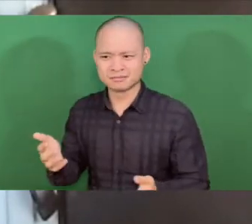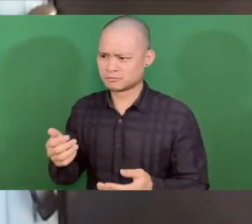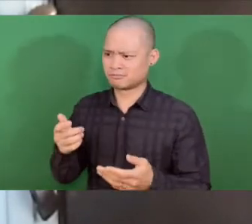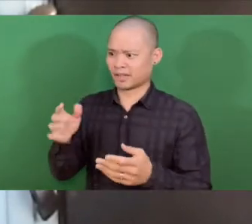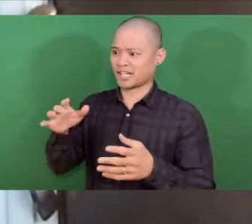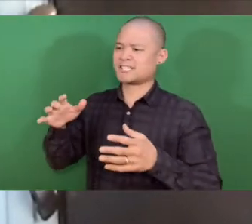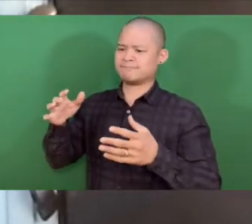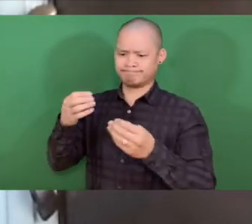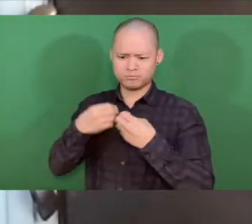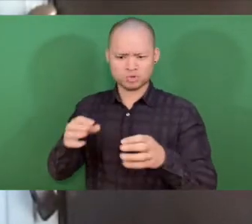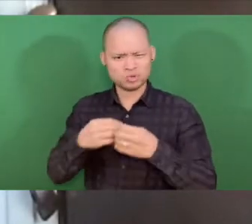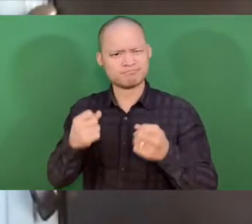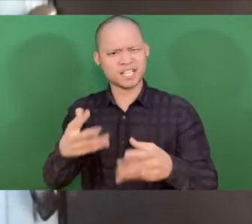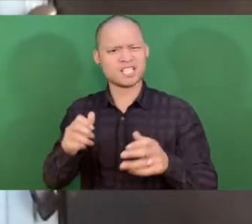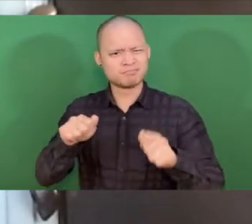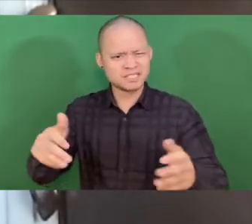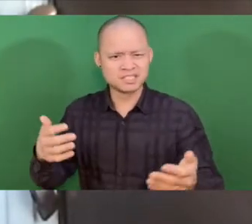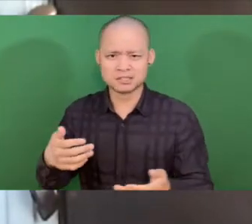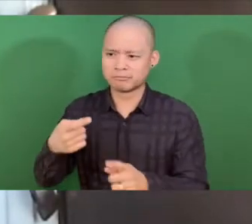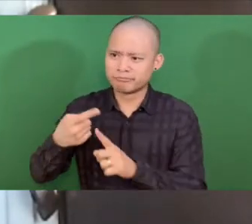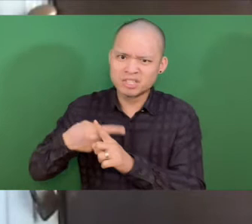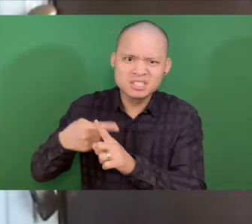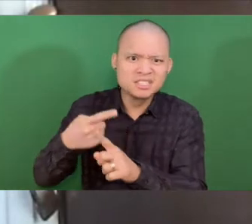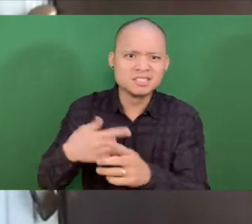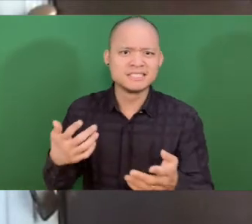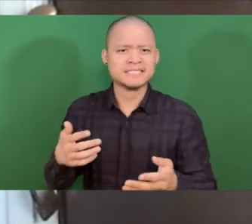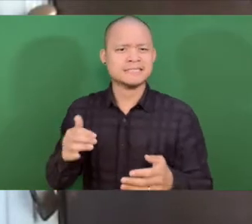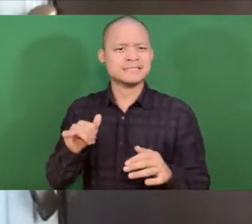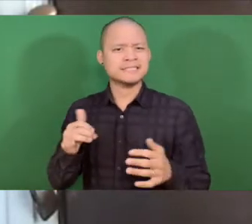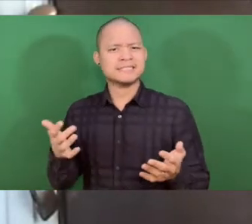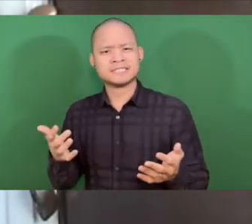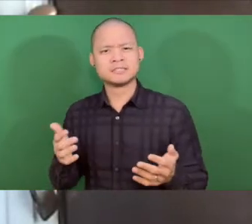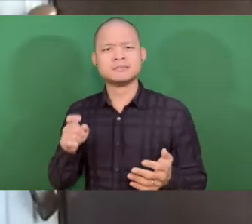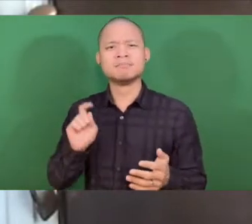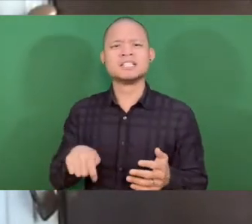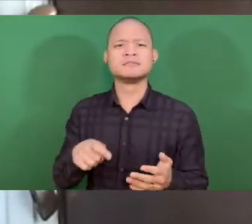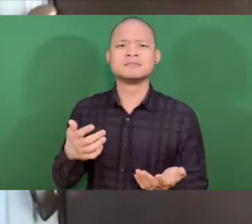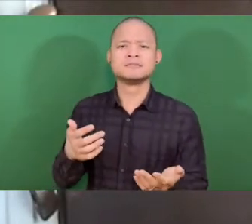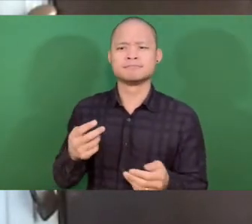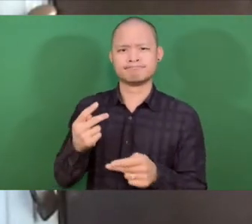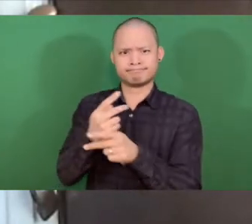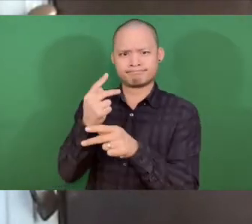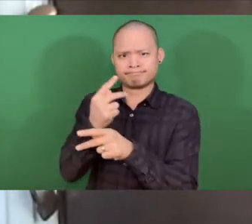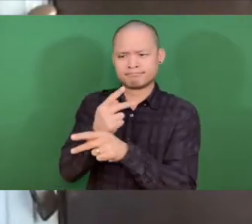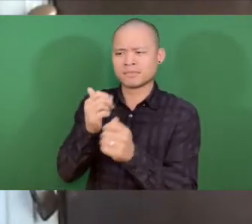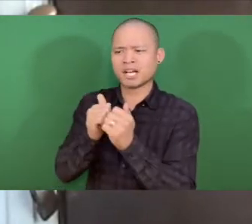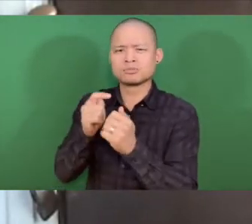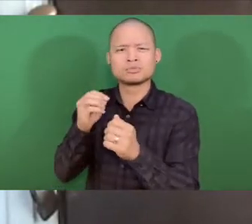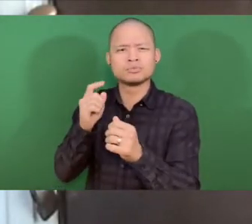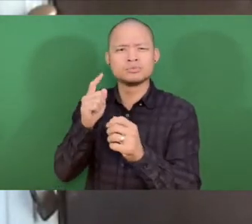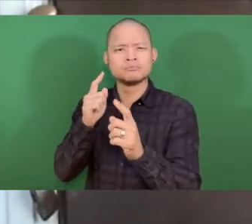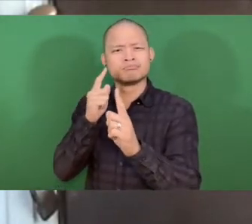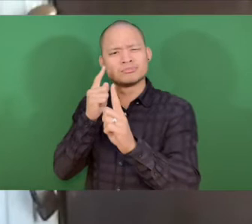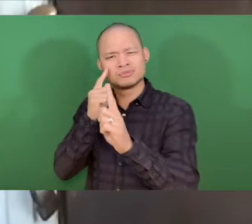a weekly and monthly basis and having to find out how I can achieve the same